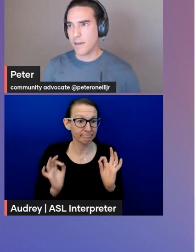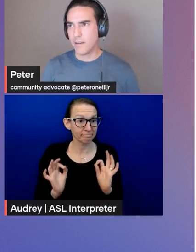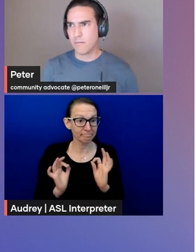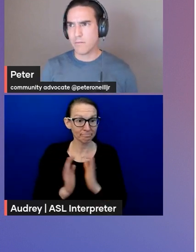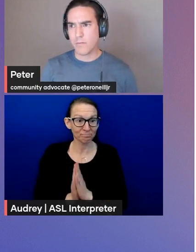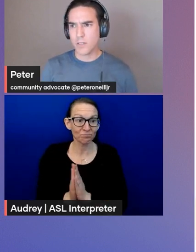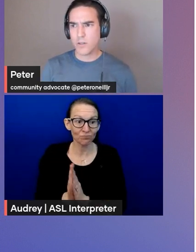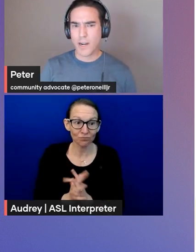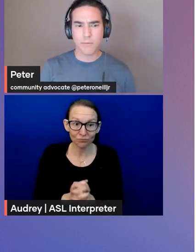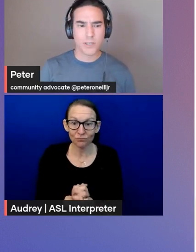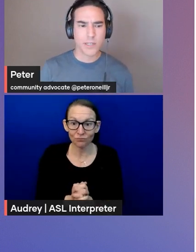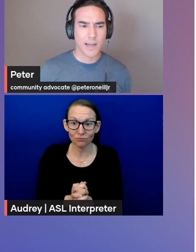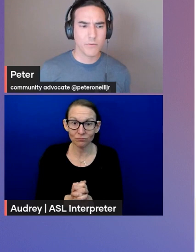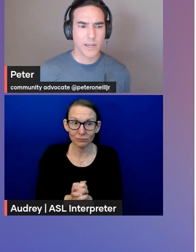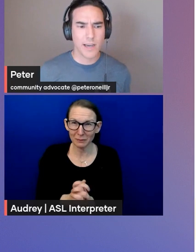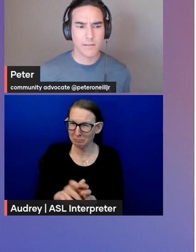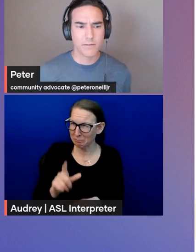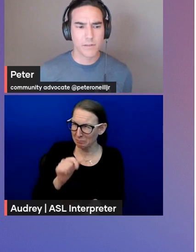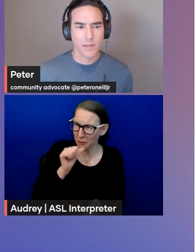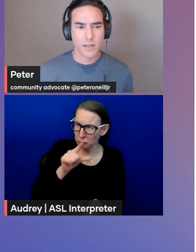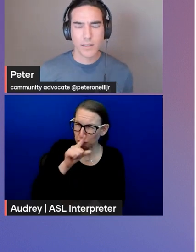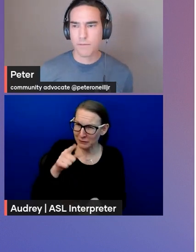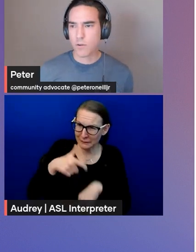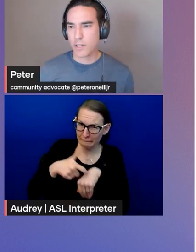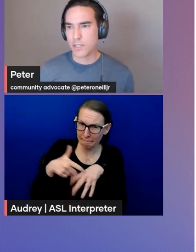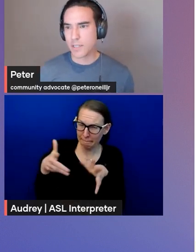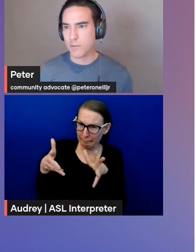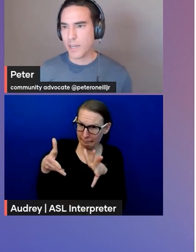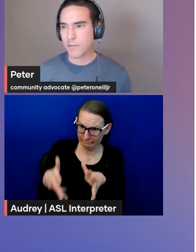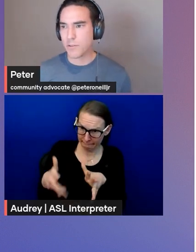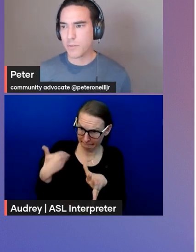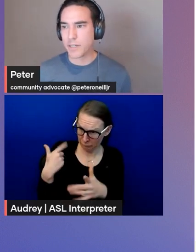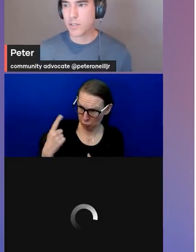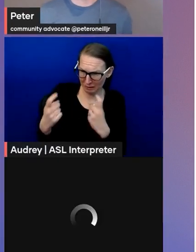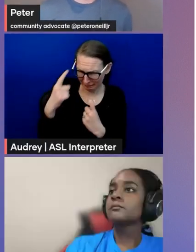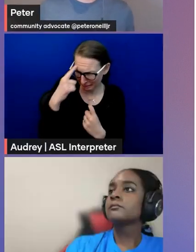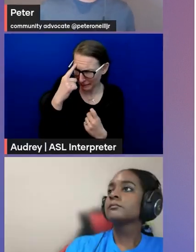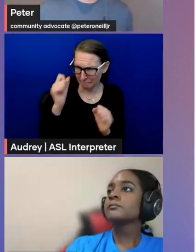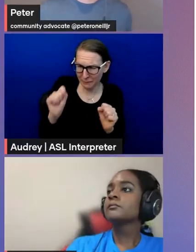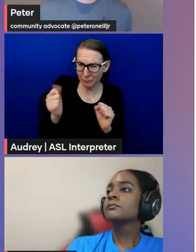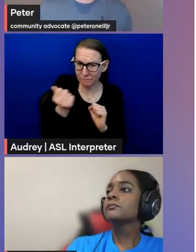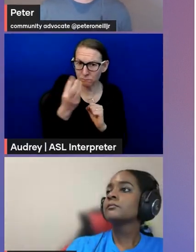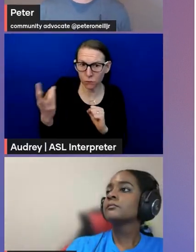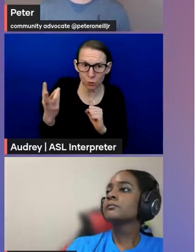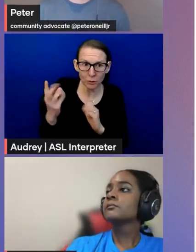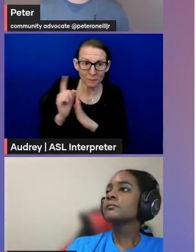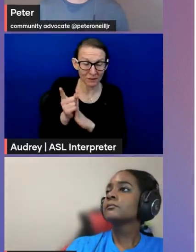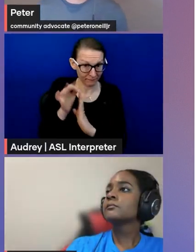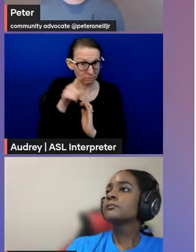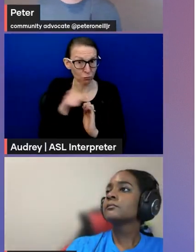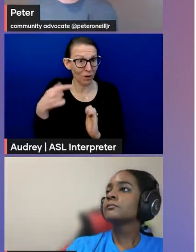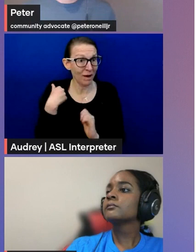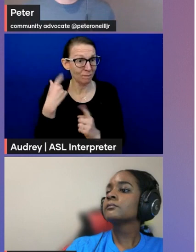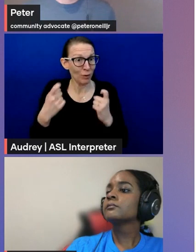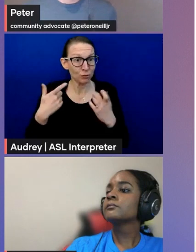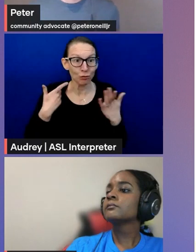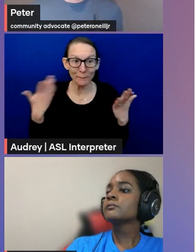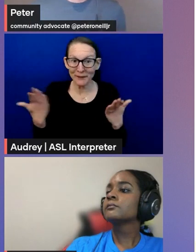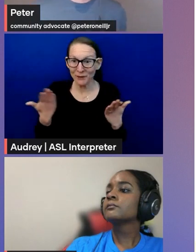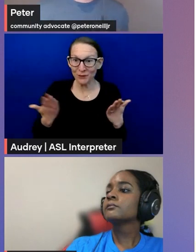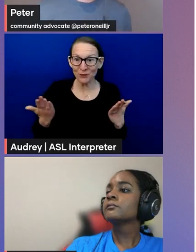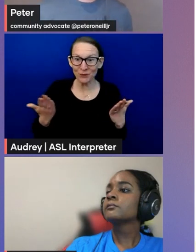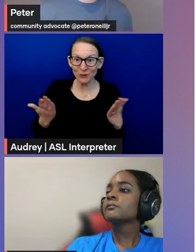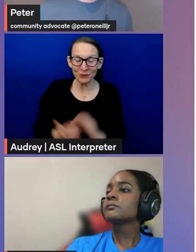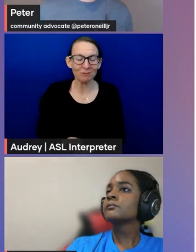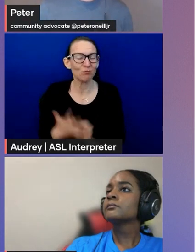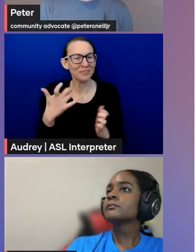that, I'm not sure how much time we have left for questions. I think we have a few minutes. So if people do have questions, I'll be around. And I want